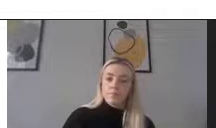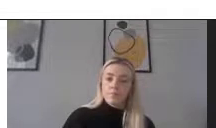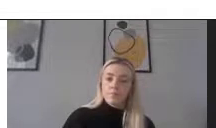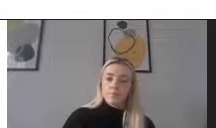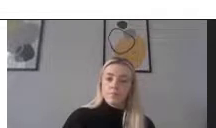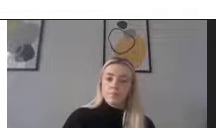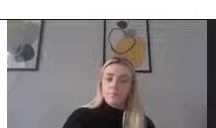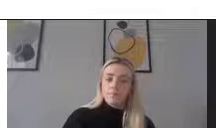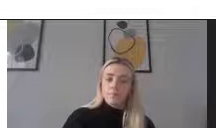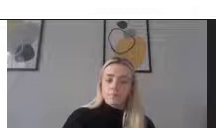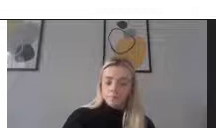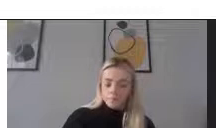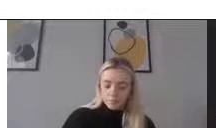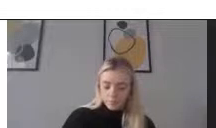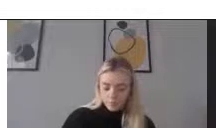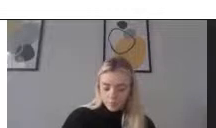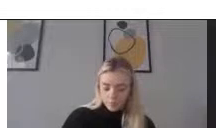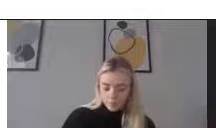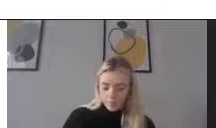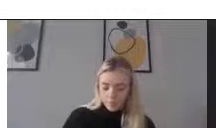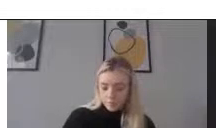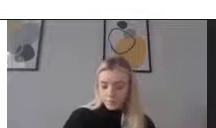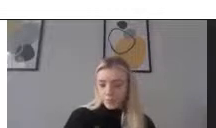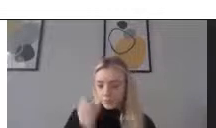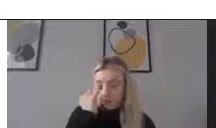isolation, so again that's those families who